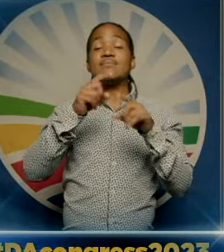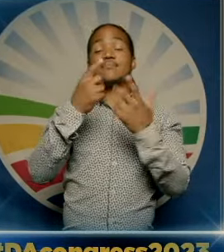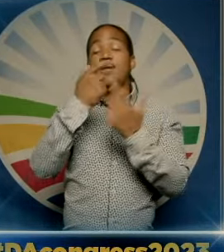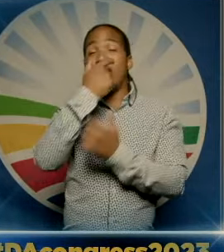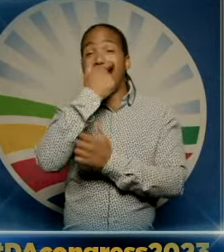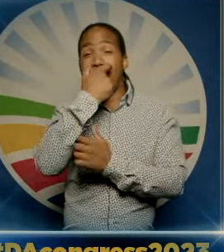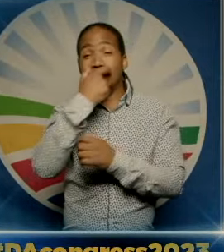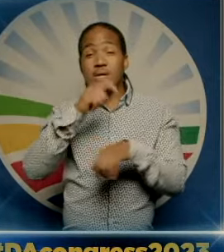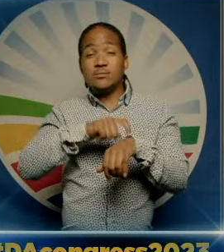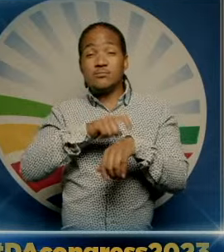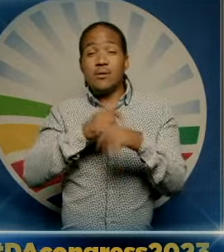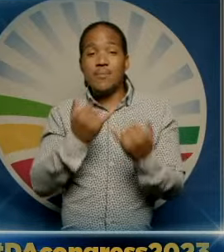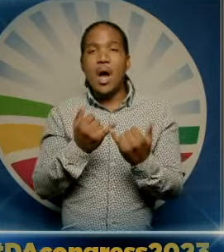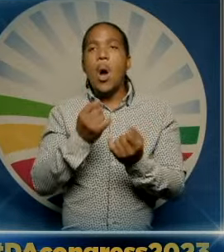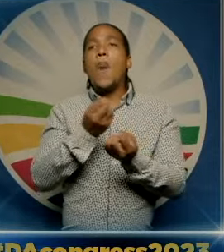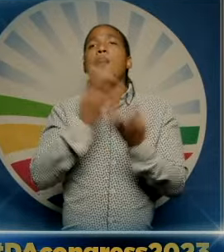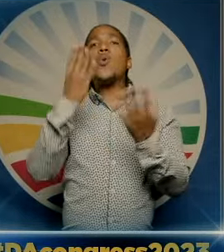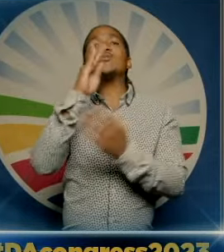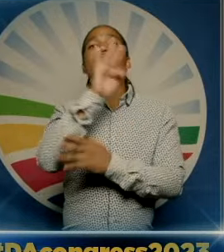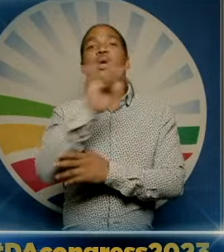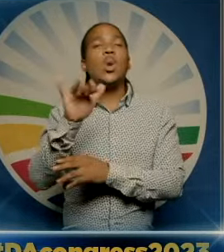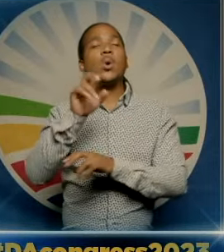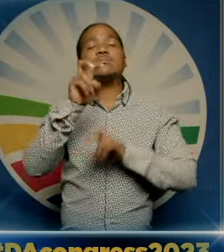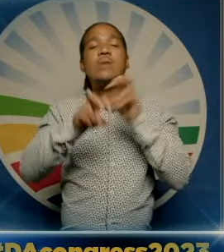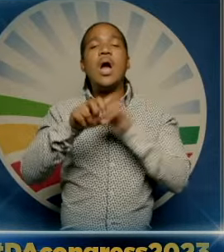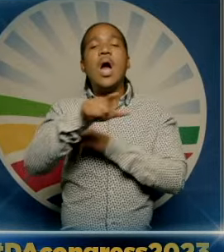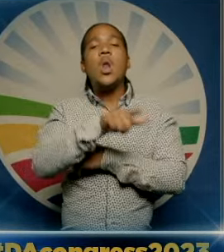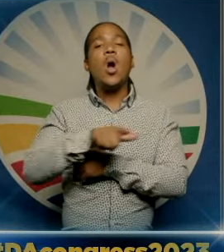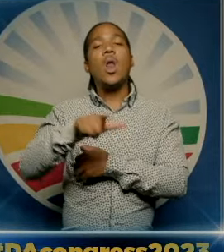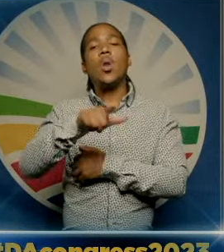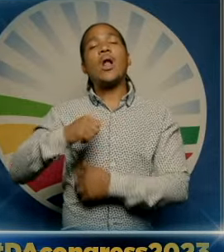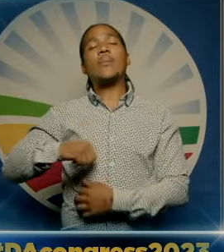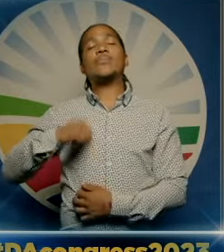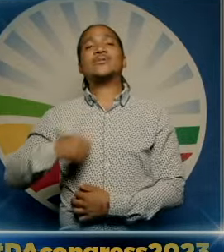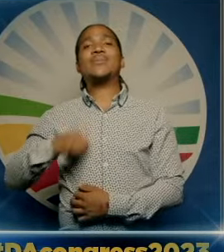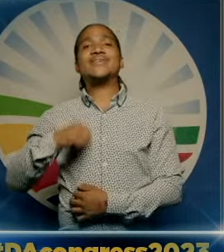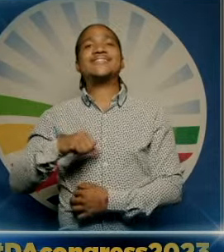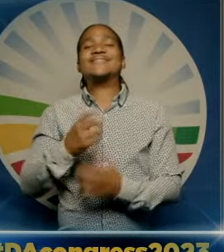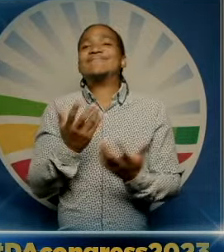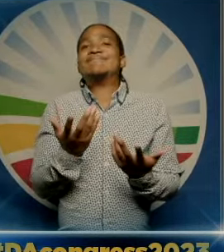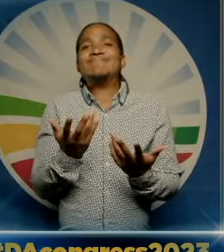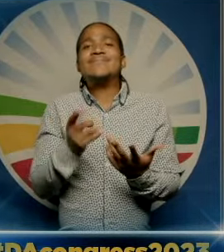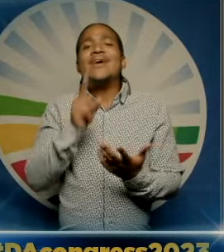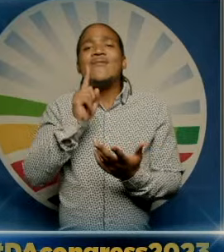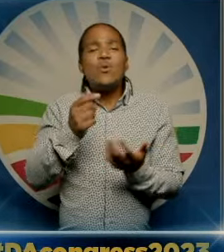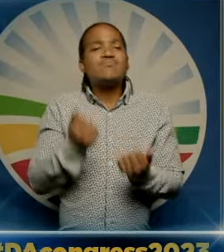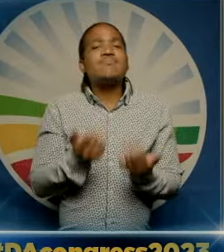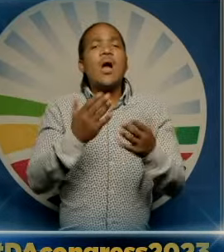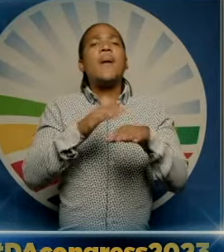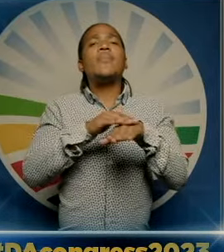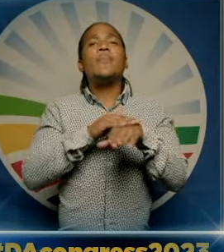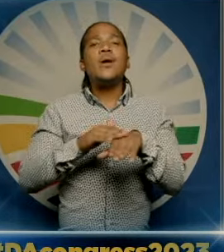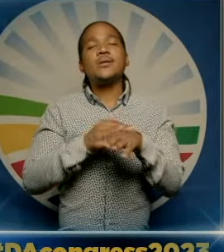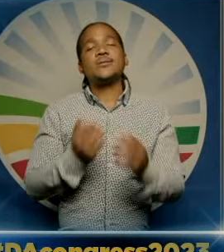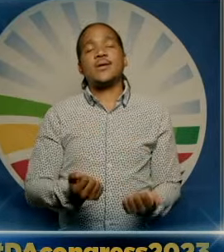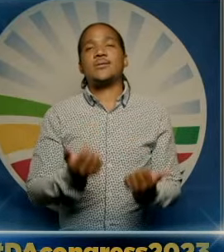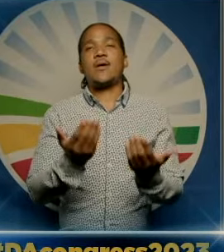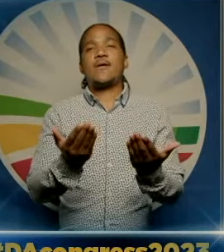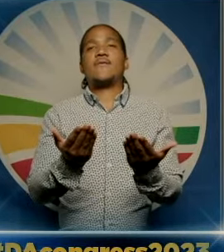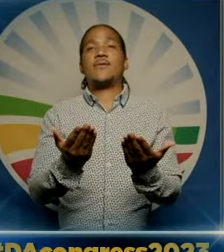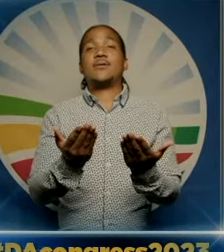today. Billions have been stolen in local municipalities and metros instead of providing basic services. If